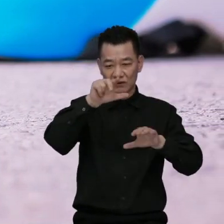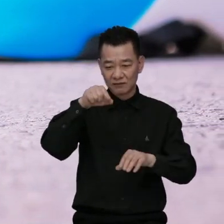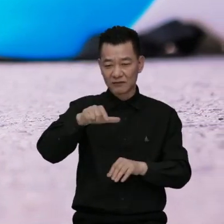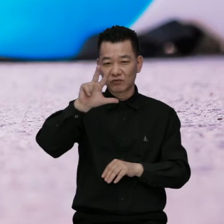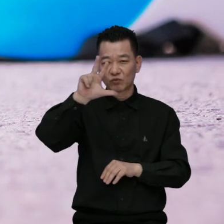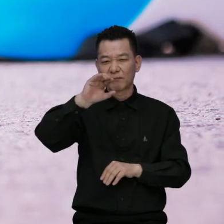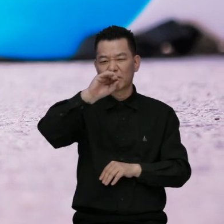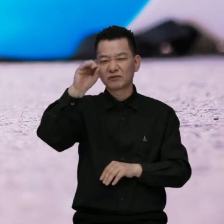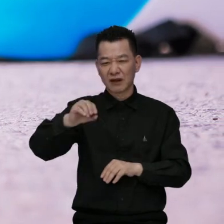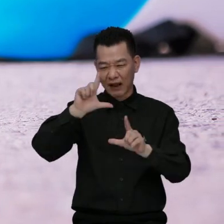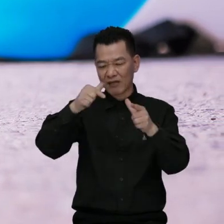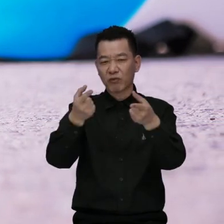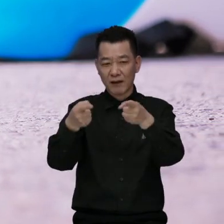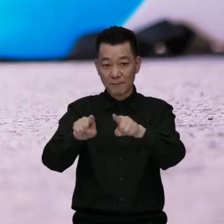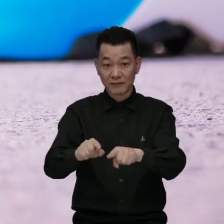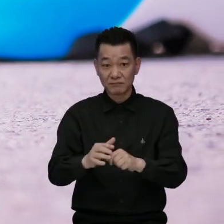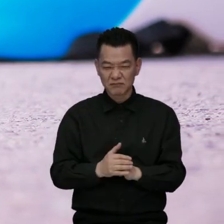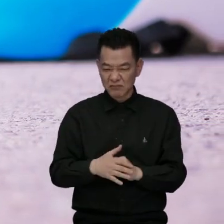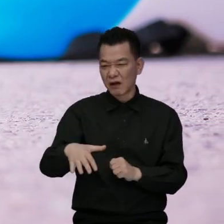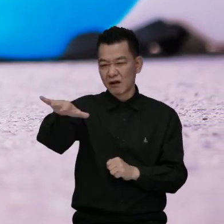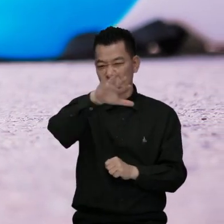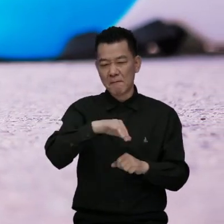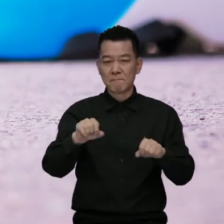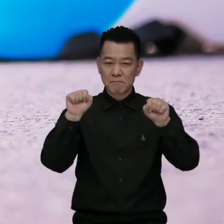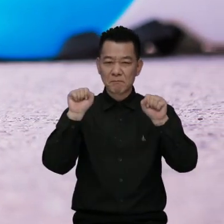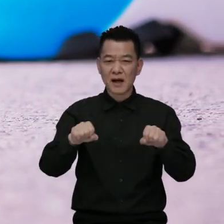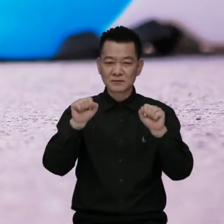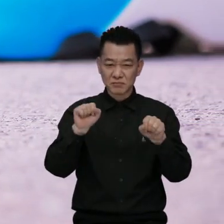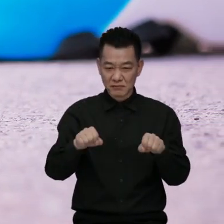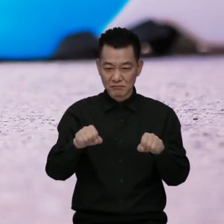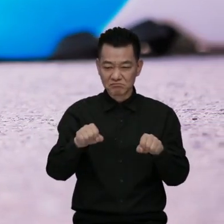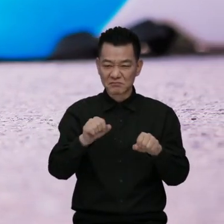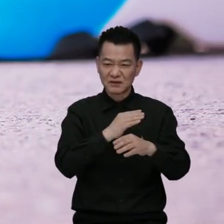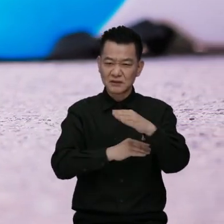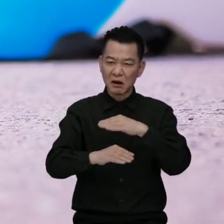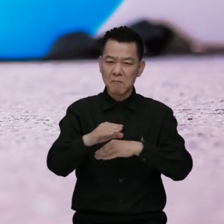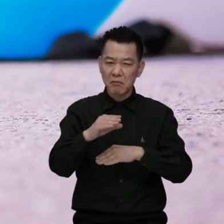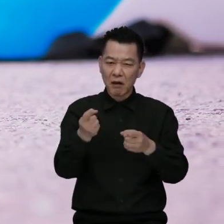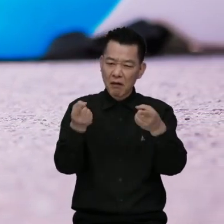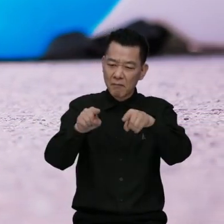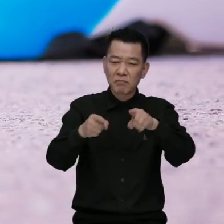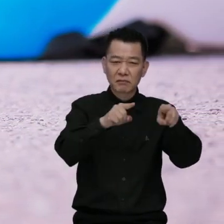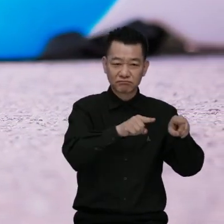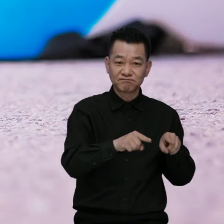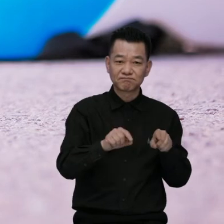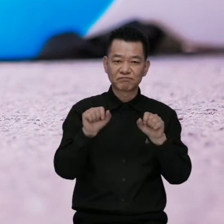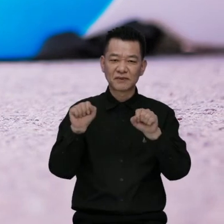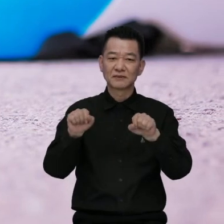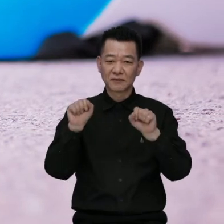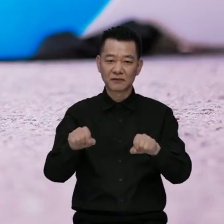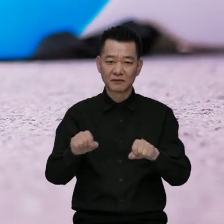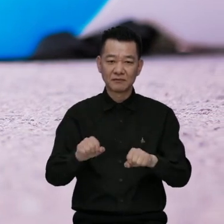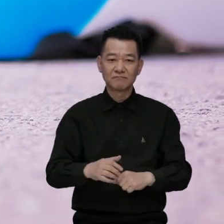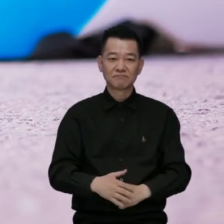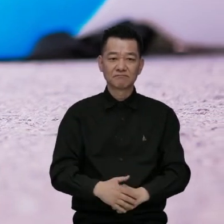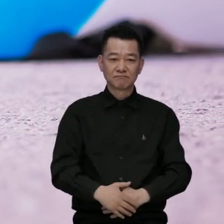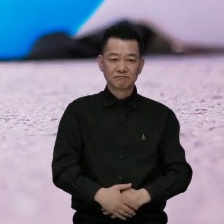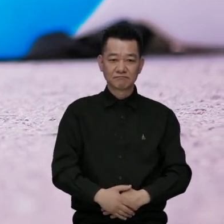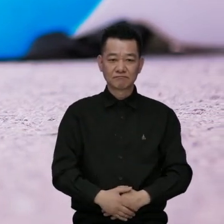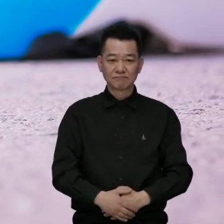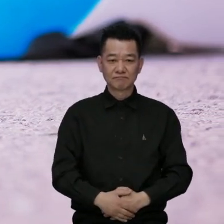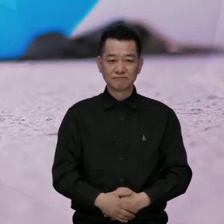73.3% of the disabilities are acquired during the person's lifetime, meaning that no one is free from getting